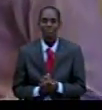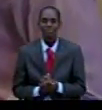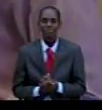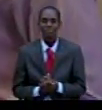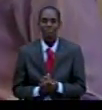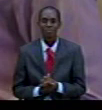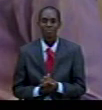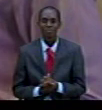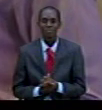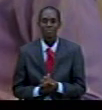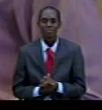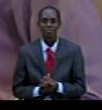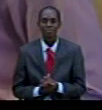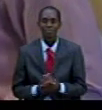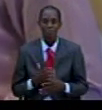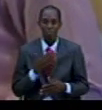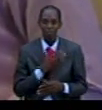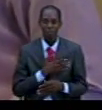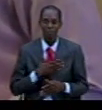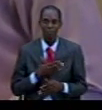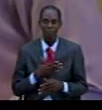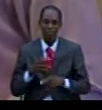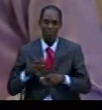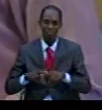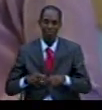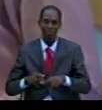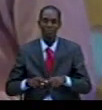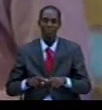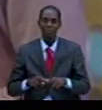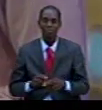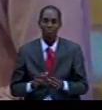Please let us be seated.